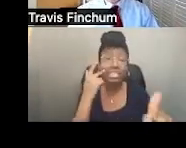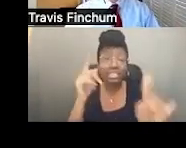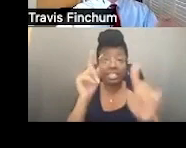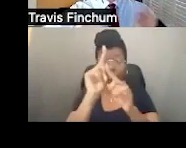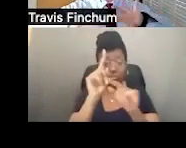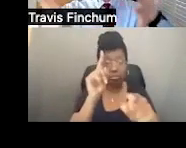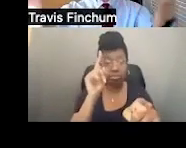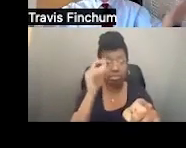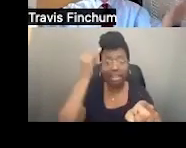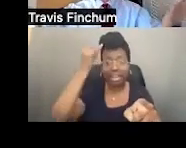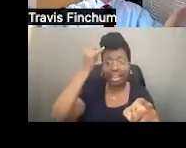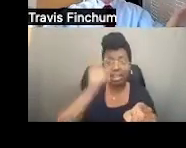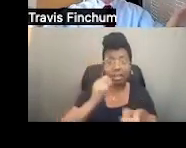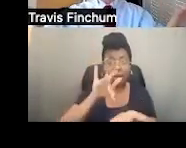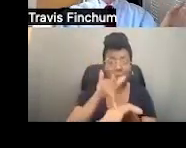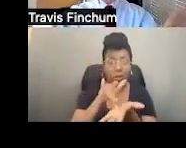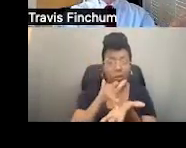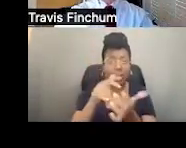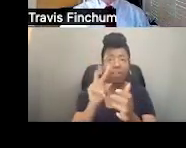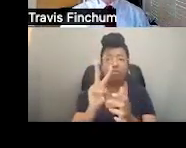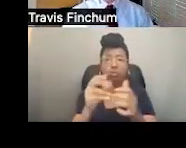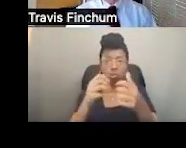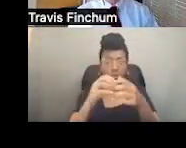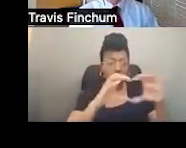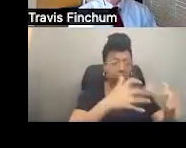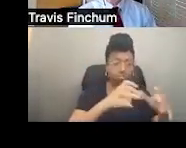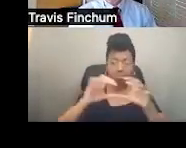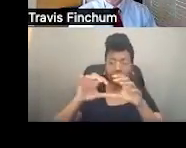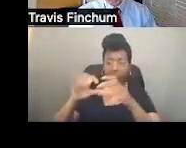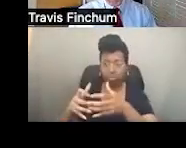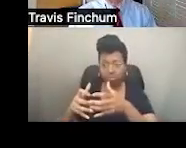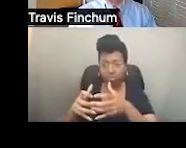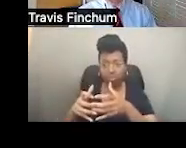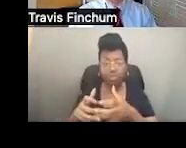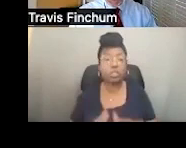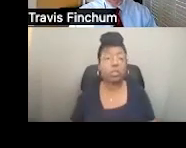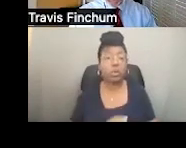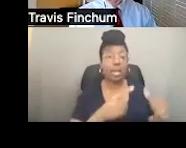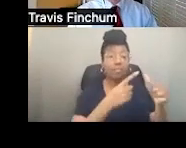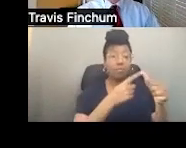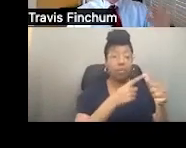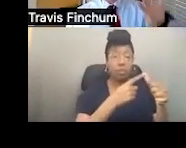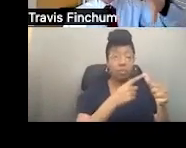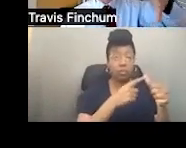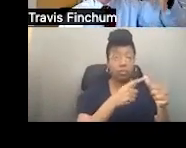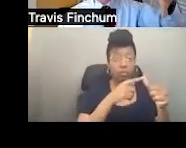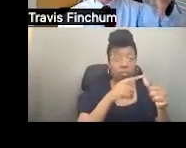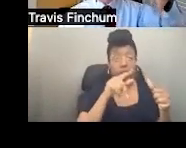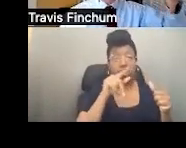middle. These are where the two categories of trusts go. We have our first party trusts,